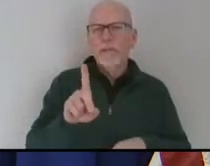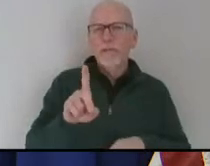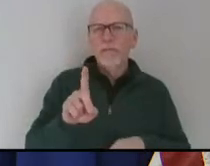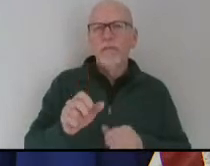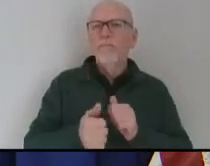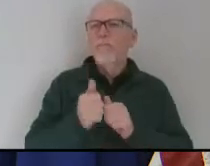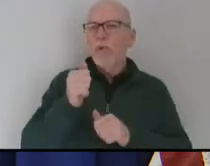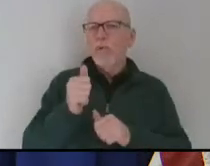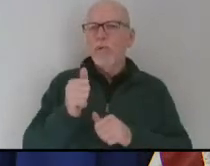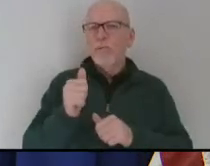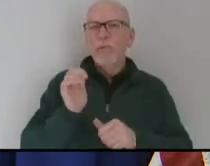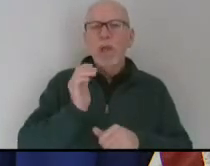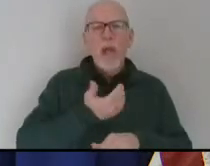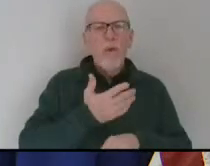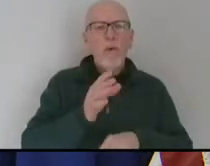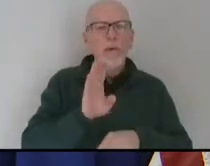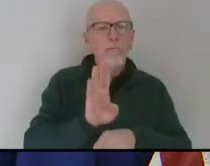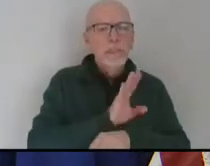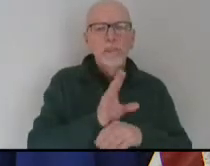that Hoosiers